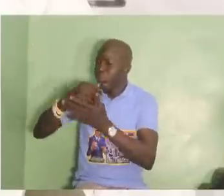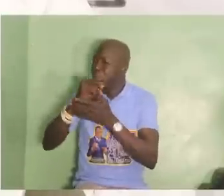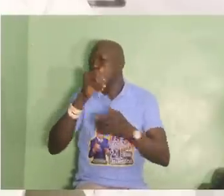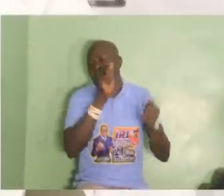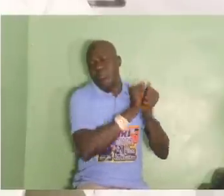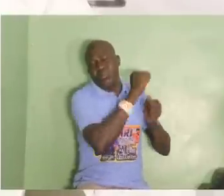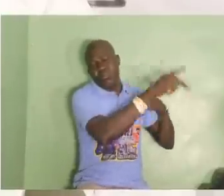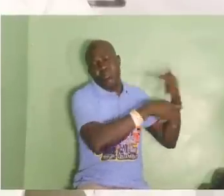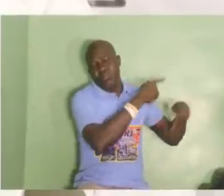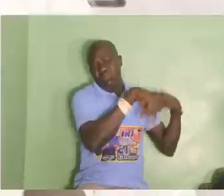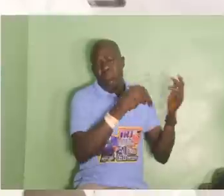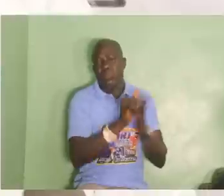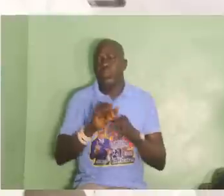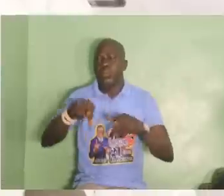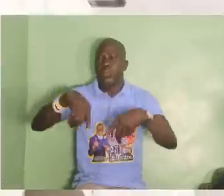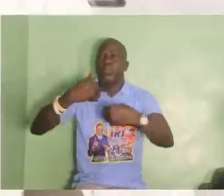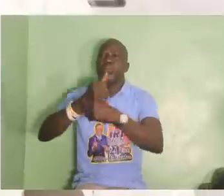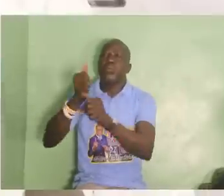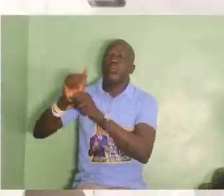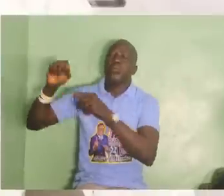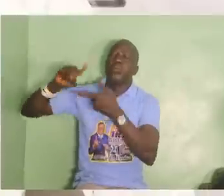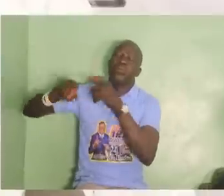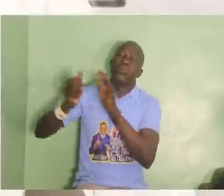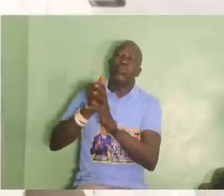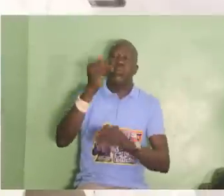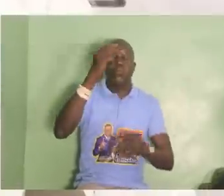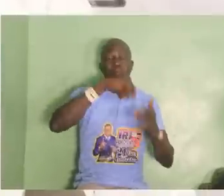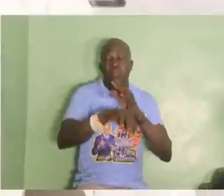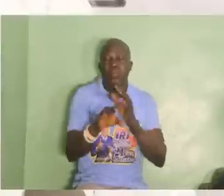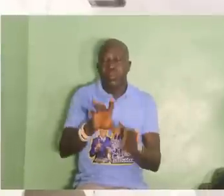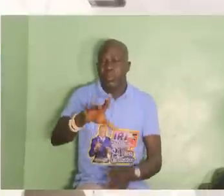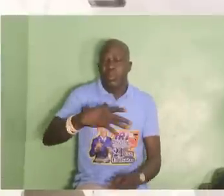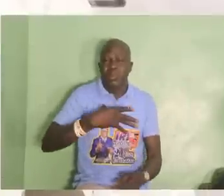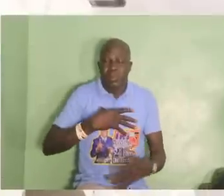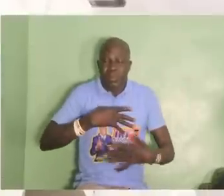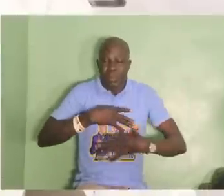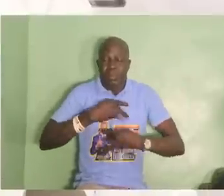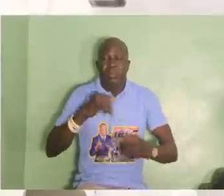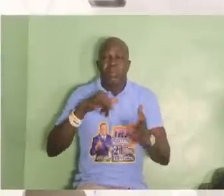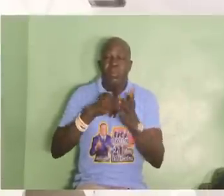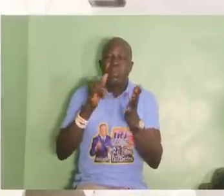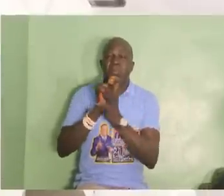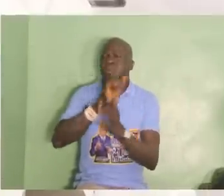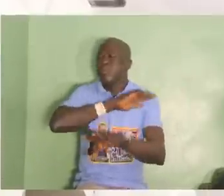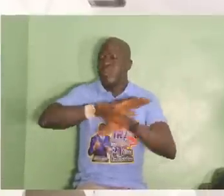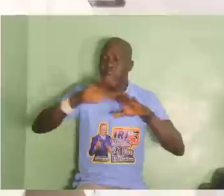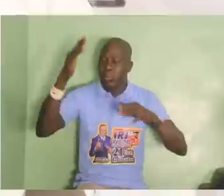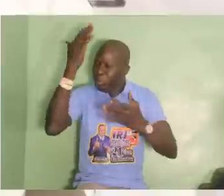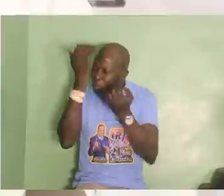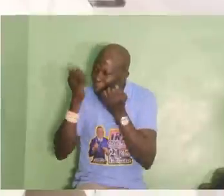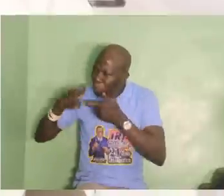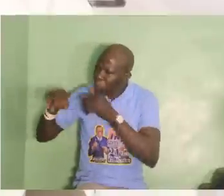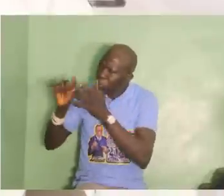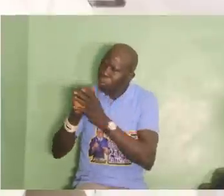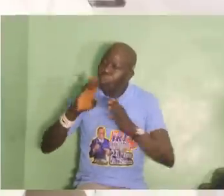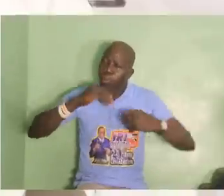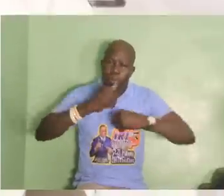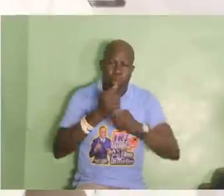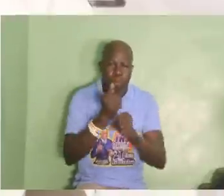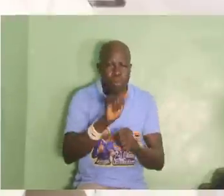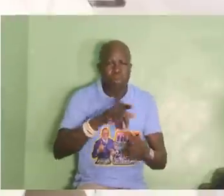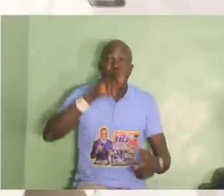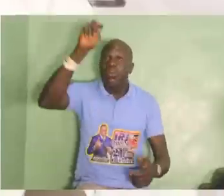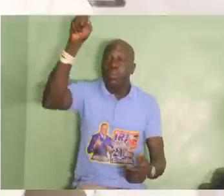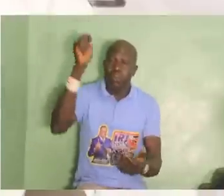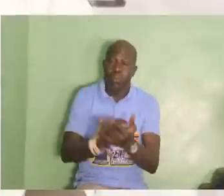bẹ̀ tó fẹ́ gbé báàgì òní yẹ́ ní dúró ń bọ̀ ló ń lọ. Ó dẹ̀ já báàgì náà gbà. Ibẹ̀ ló tají sí. This man dreamt that